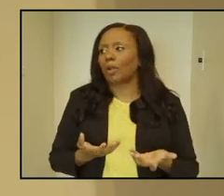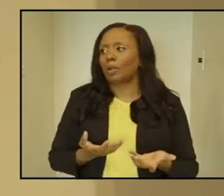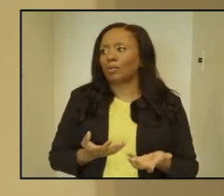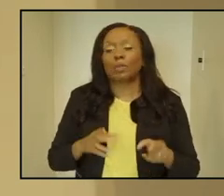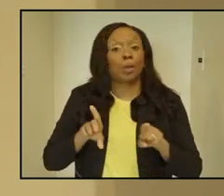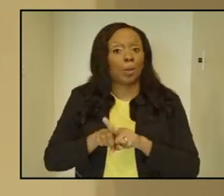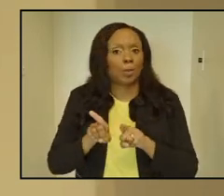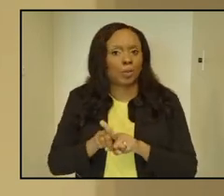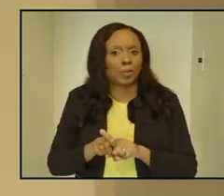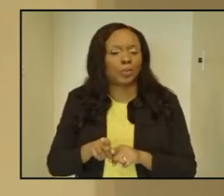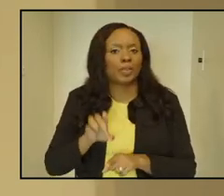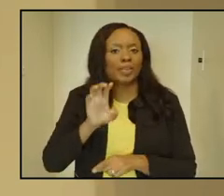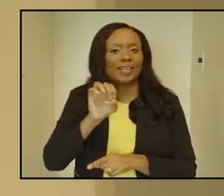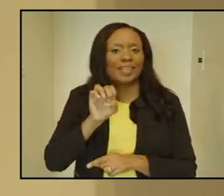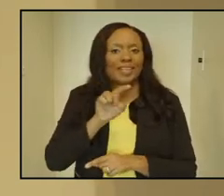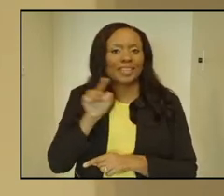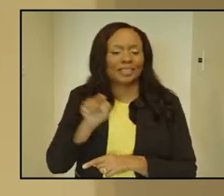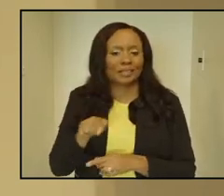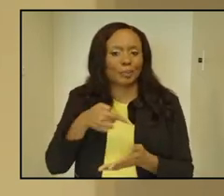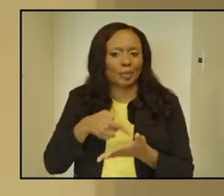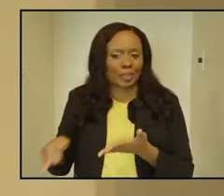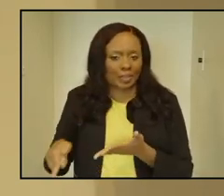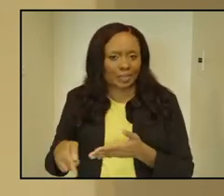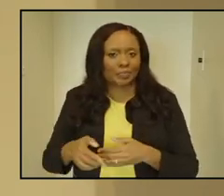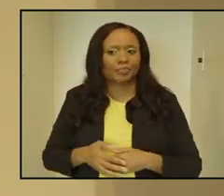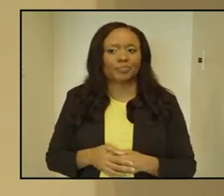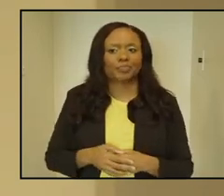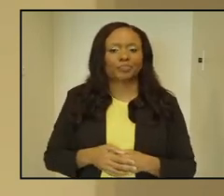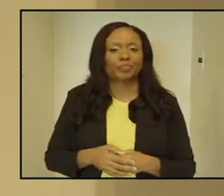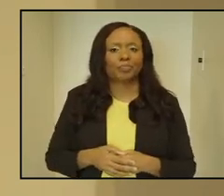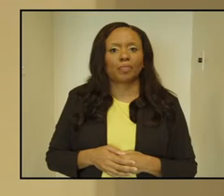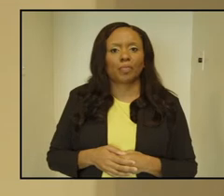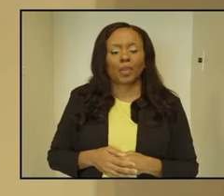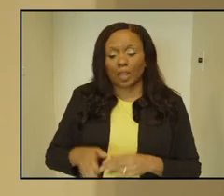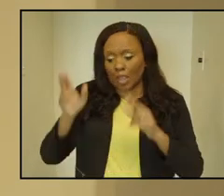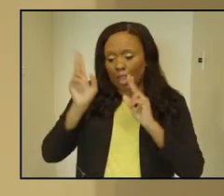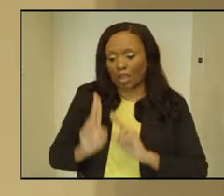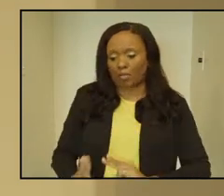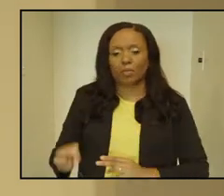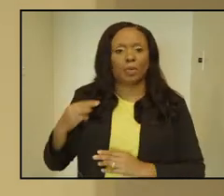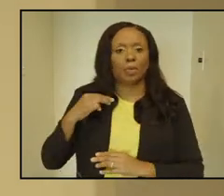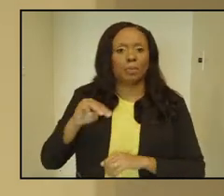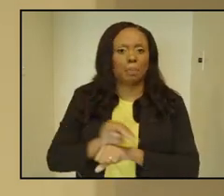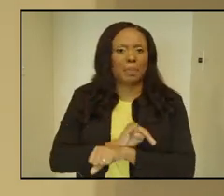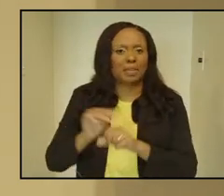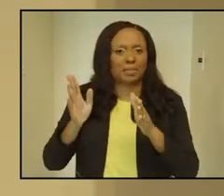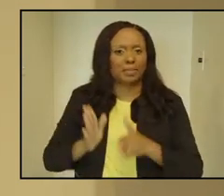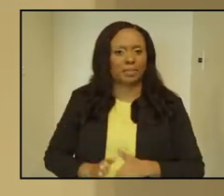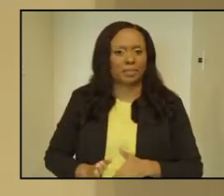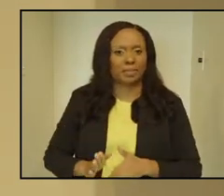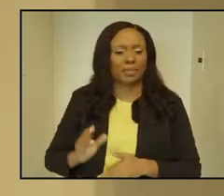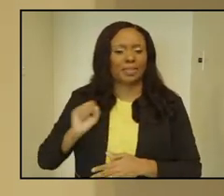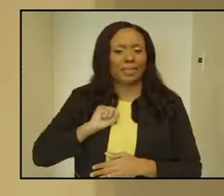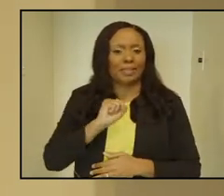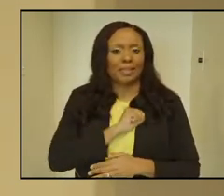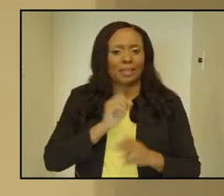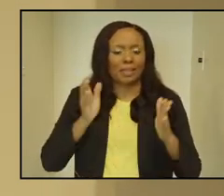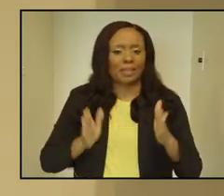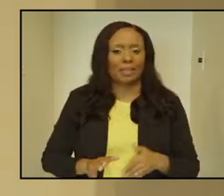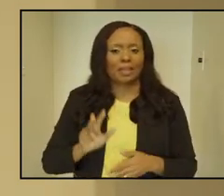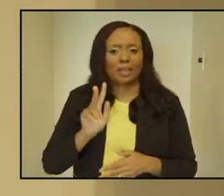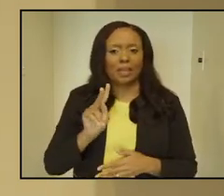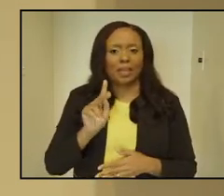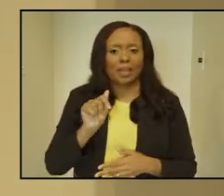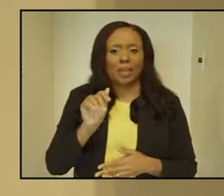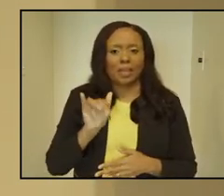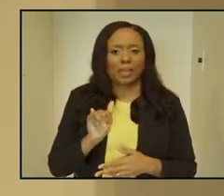EasyPay. To the Honorable Minister, Senator Kay McConney, Permanent Secretary, Mr. Charlie Brown,